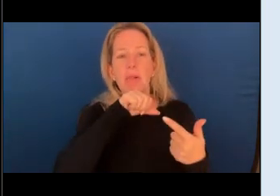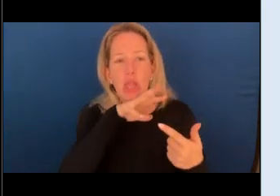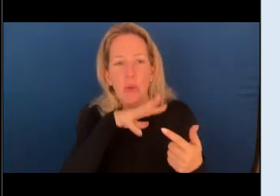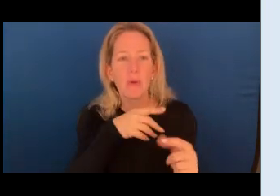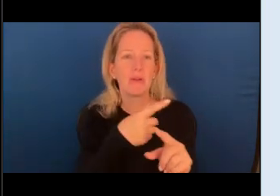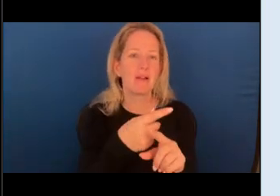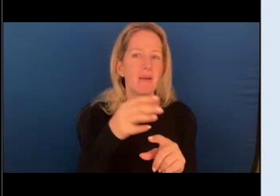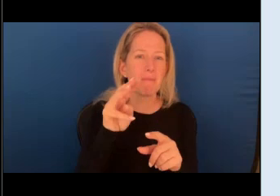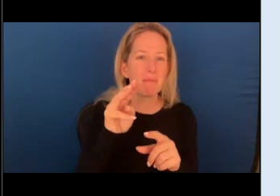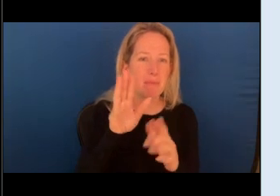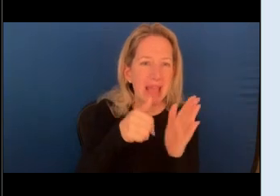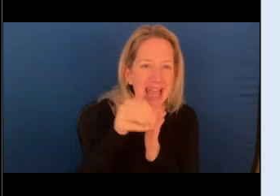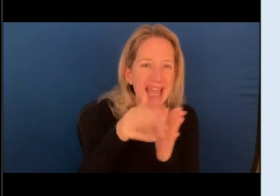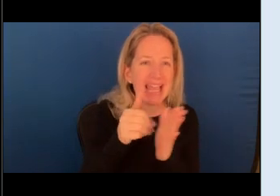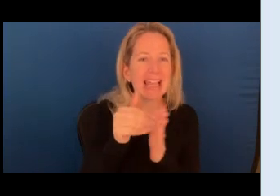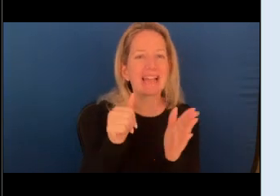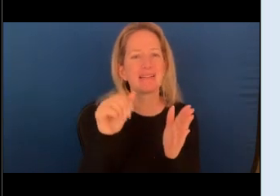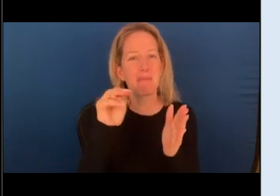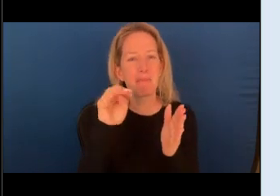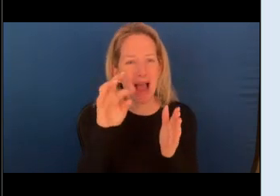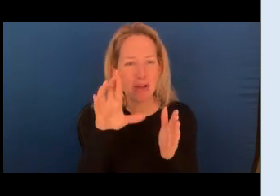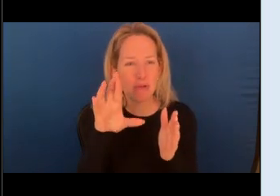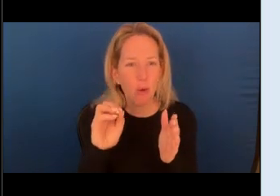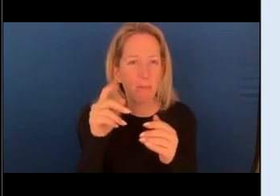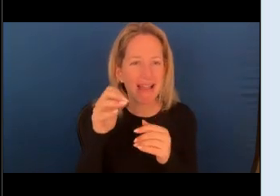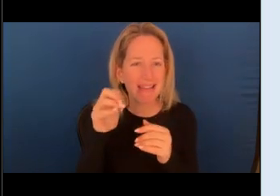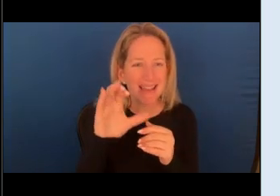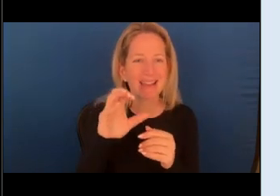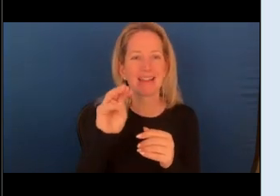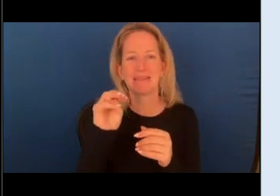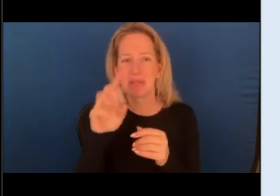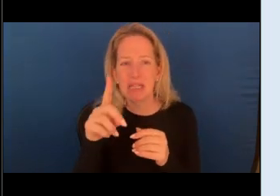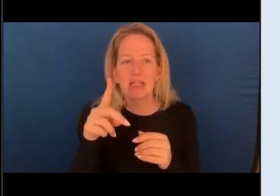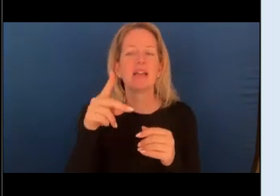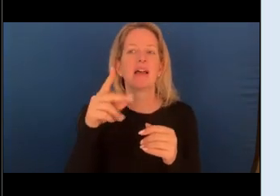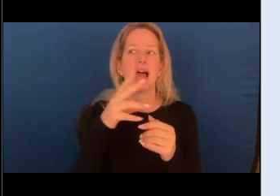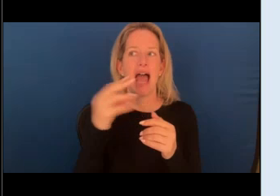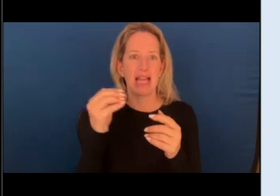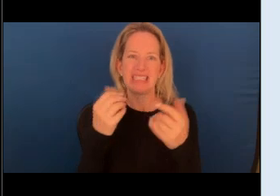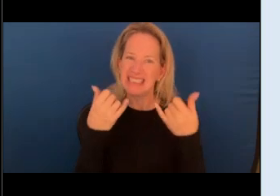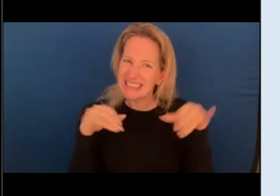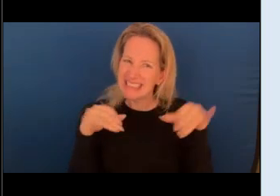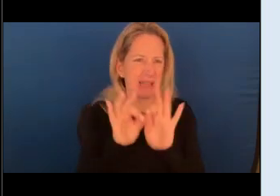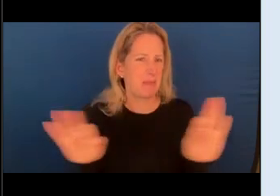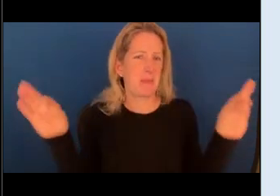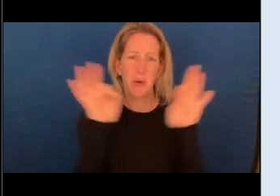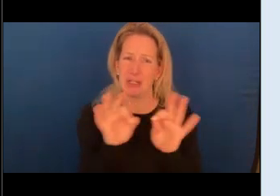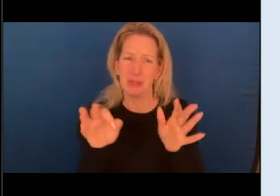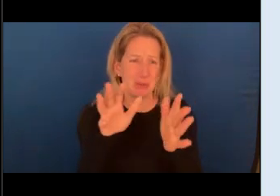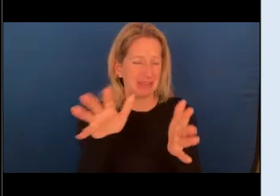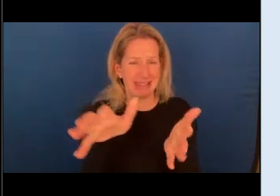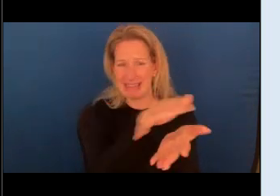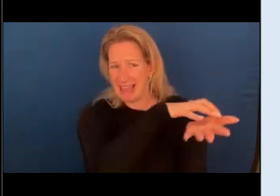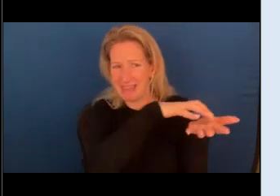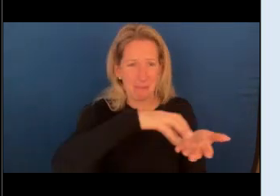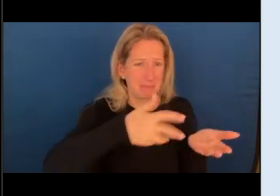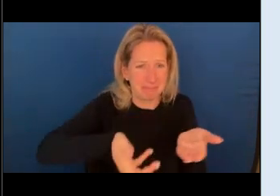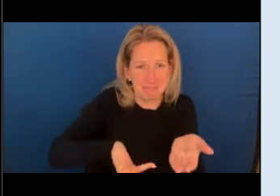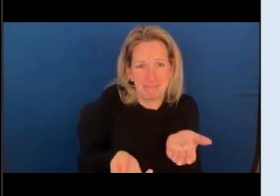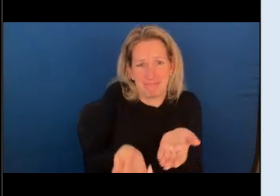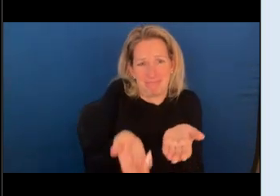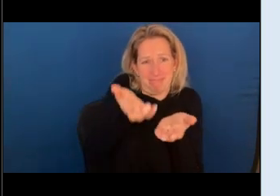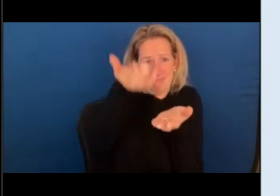hazard because it's such a working river. So that's my response to that question, is that it's still important to get those vessels out just for the safety of